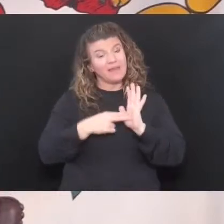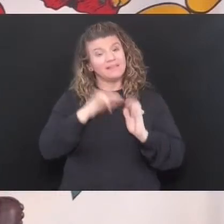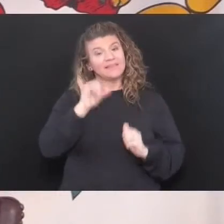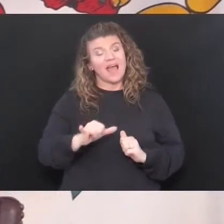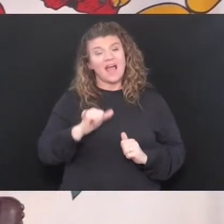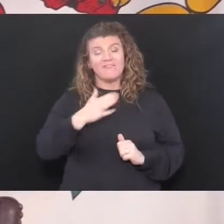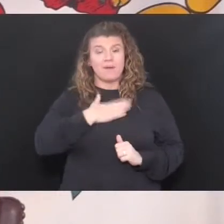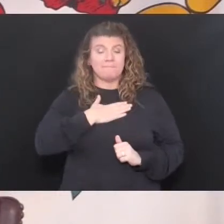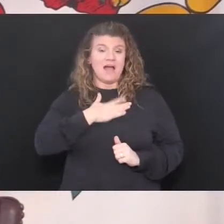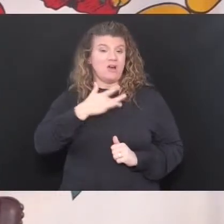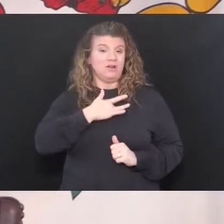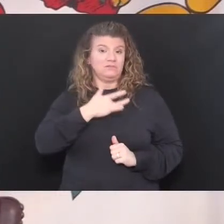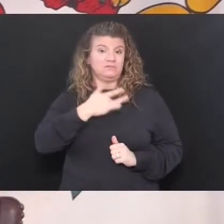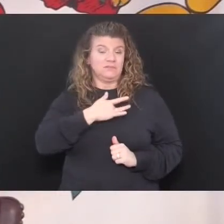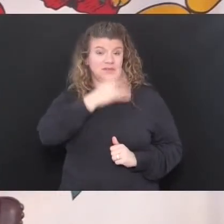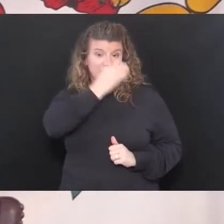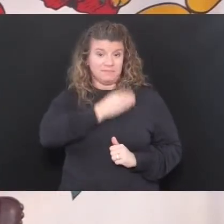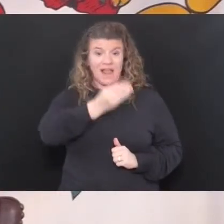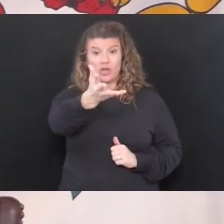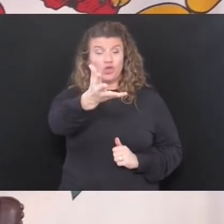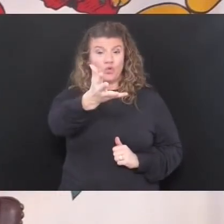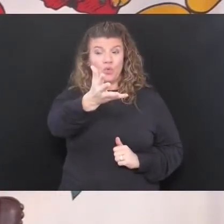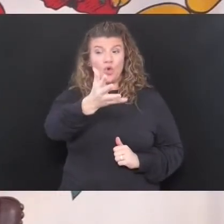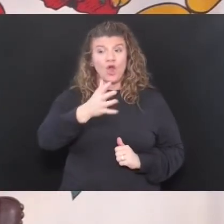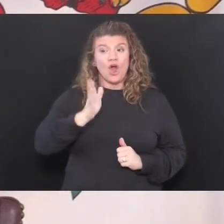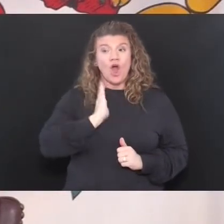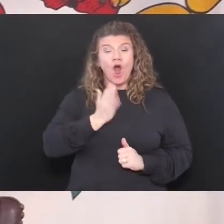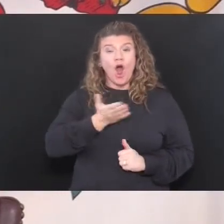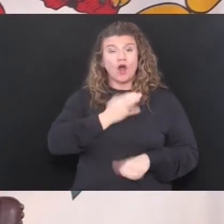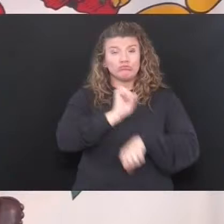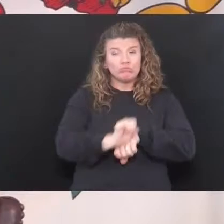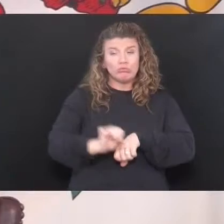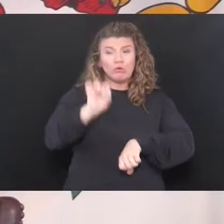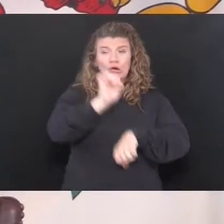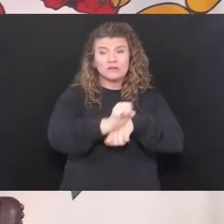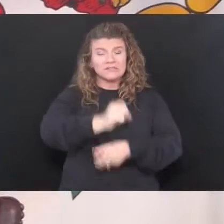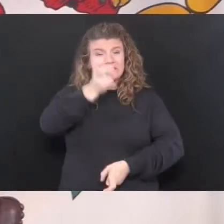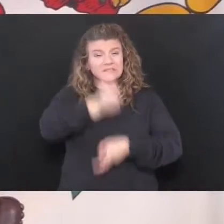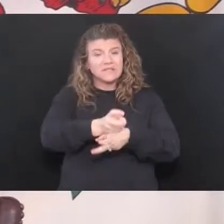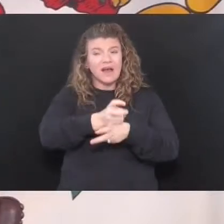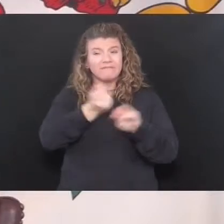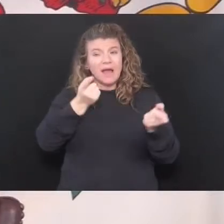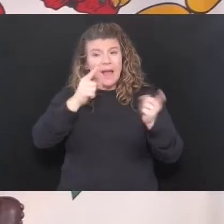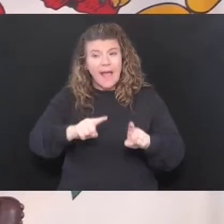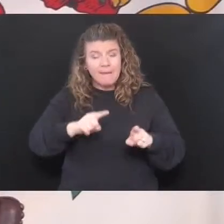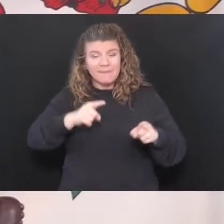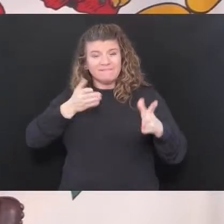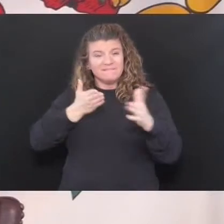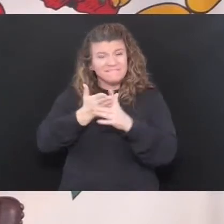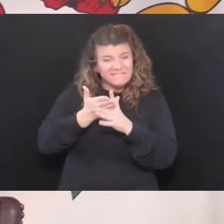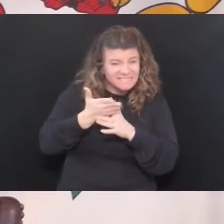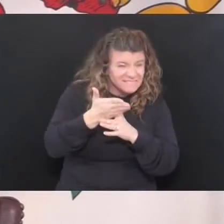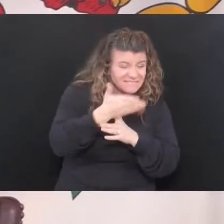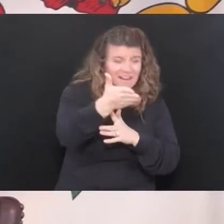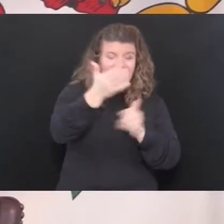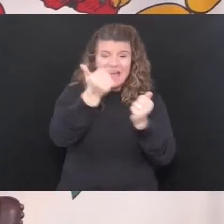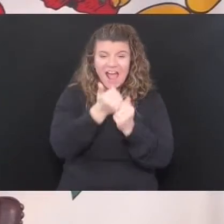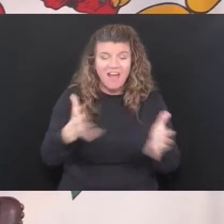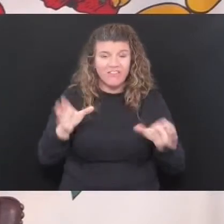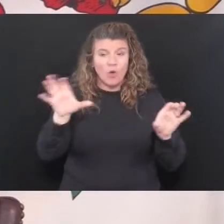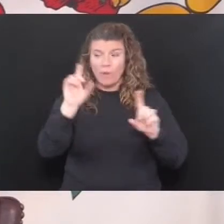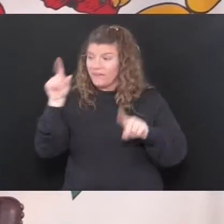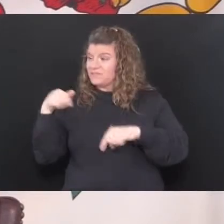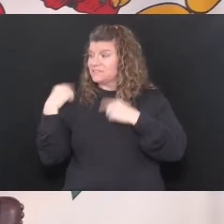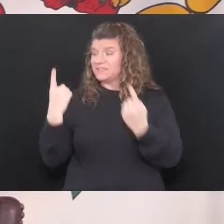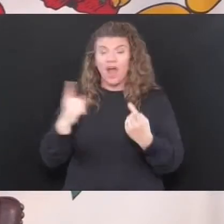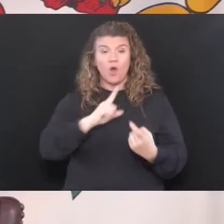from the bottom of my heart. We have climbed this very difficult mountain and navigated our way through it just absolutely almost